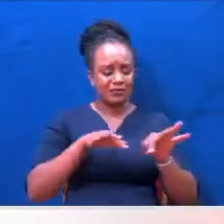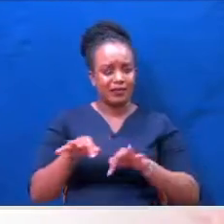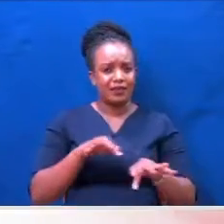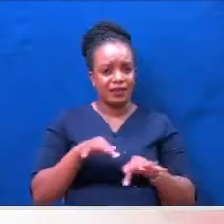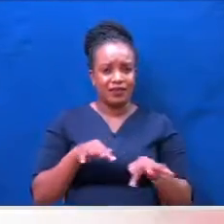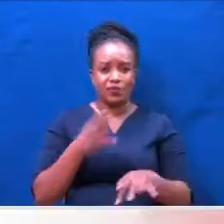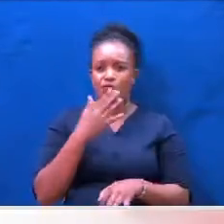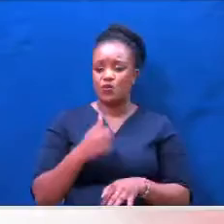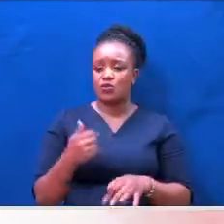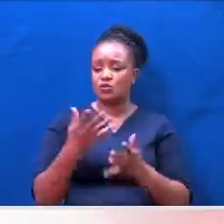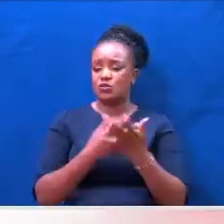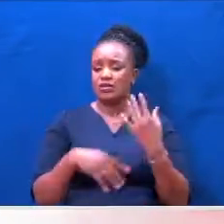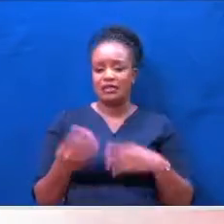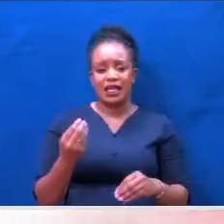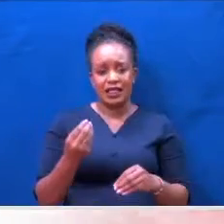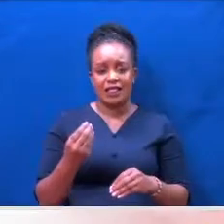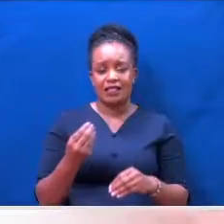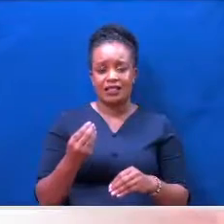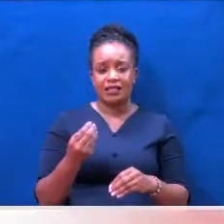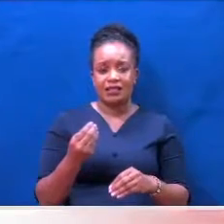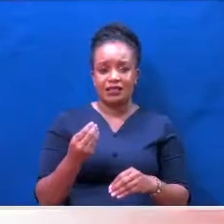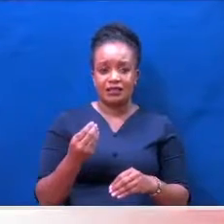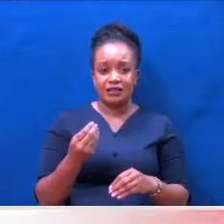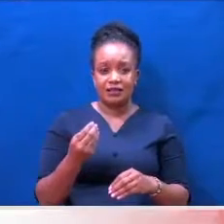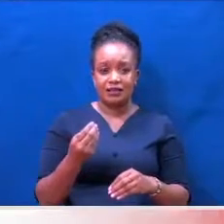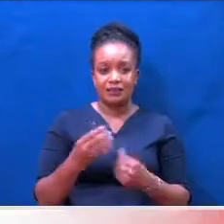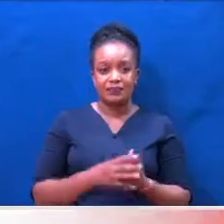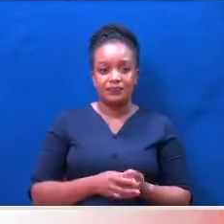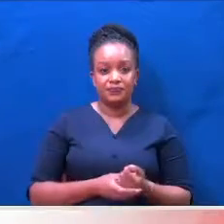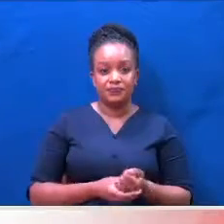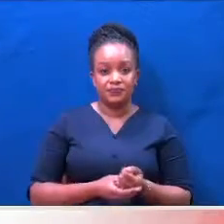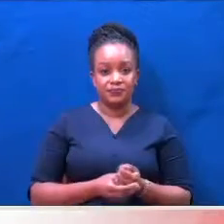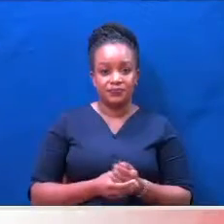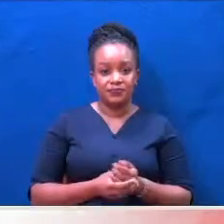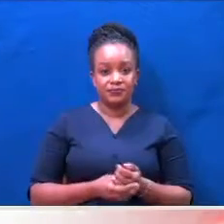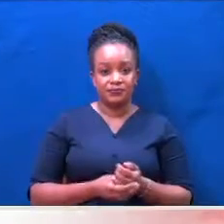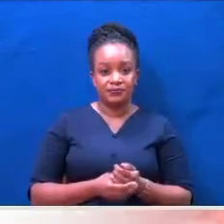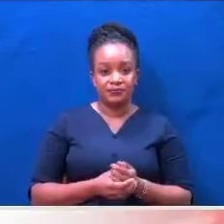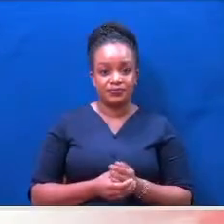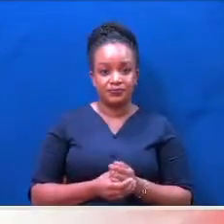to sell the region to the highest bidder. I say yes. Mvoni Maina, TV 47.